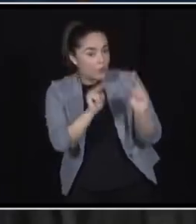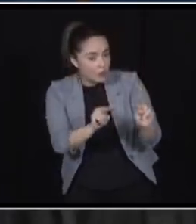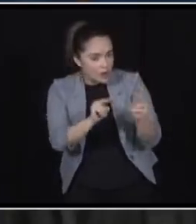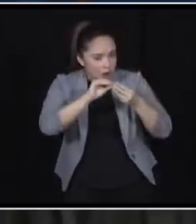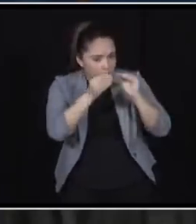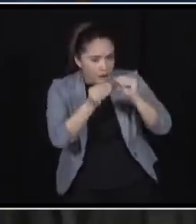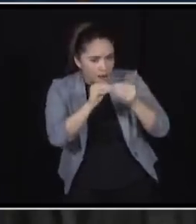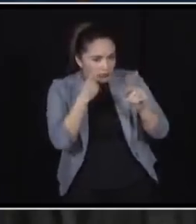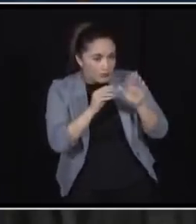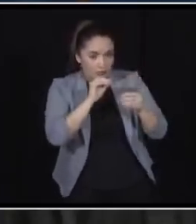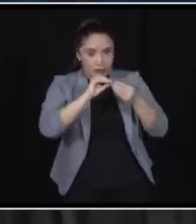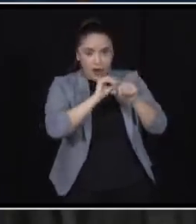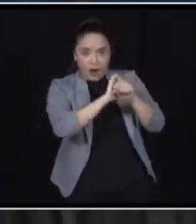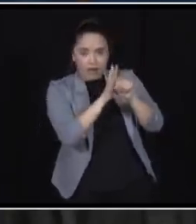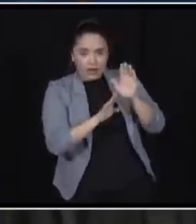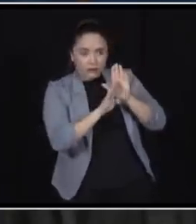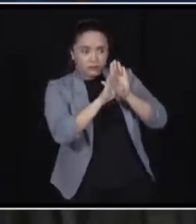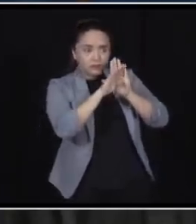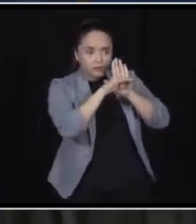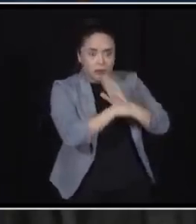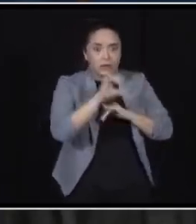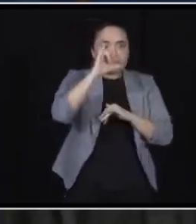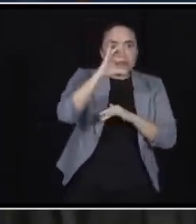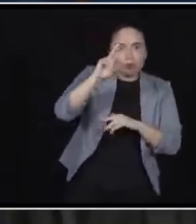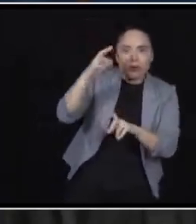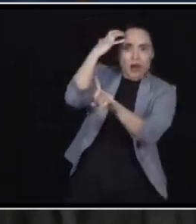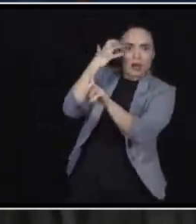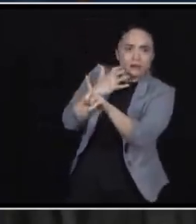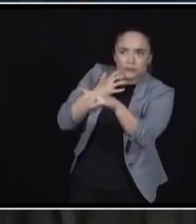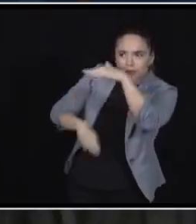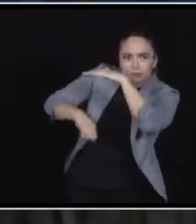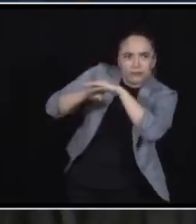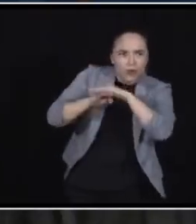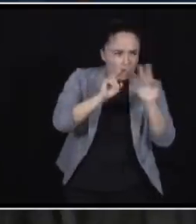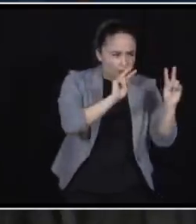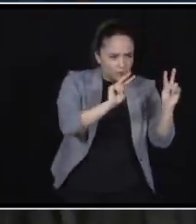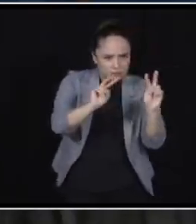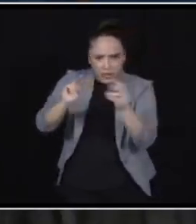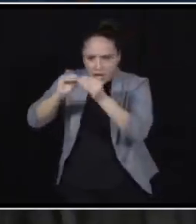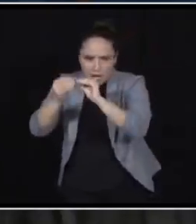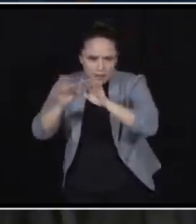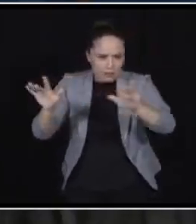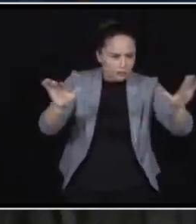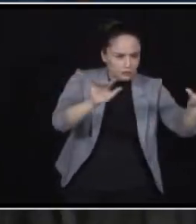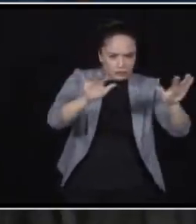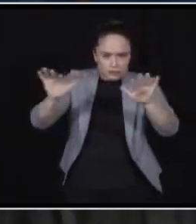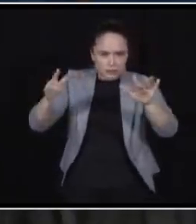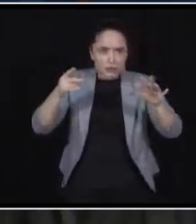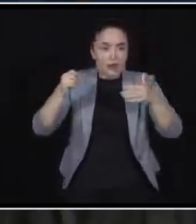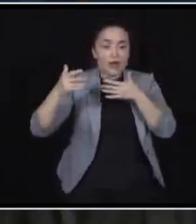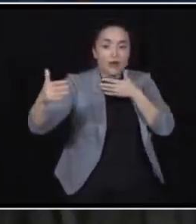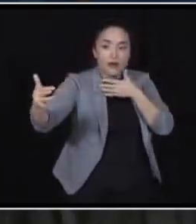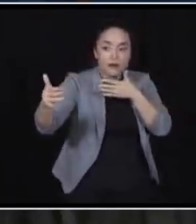admissions to determine when we can get kids back in the classrooms. I want nothing more than to be able to open